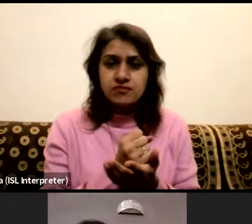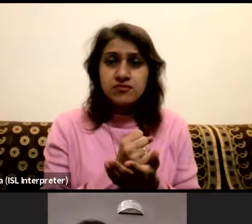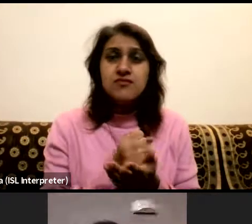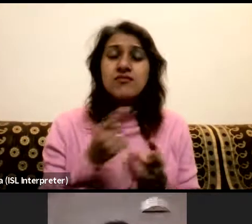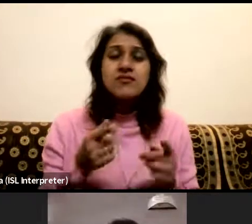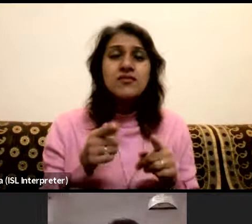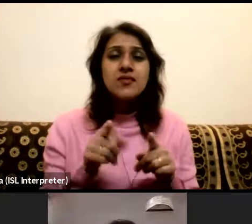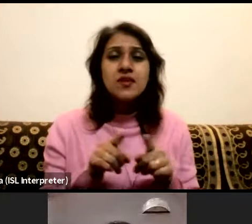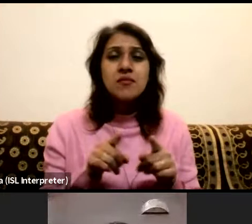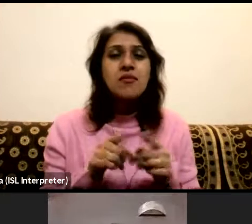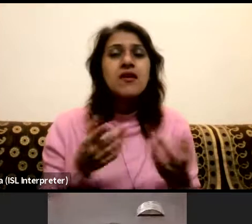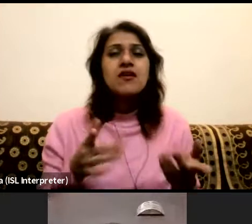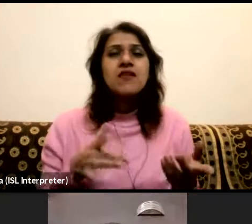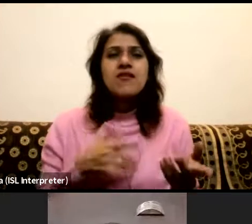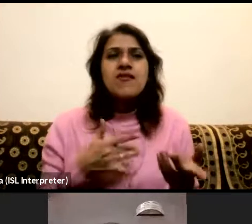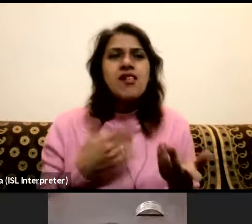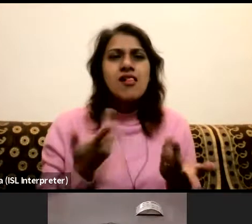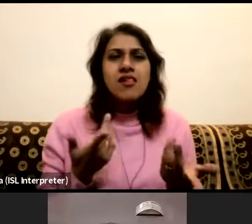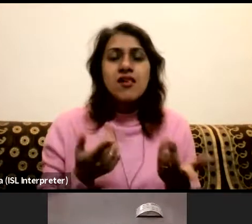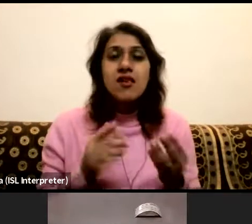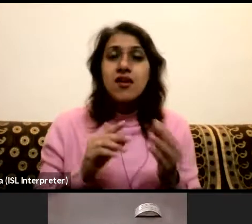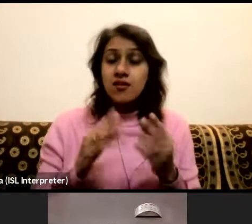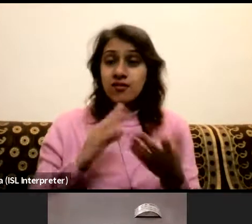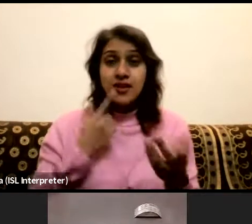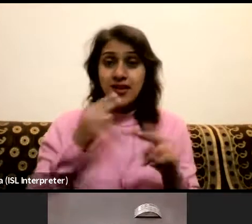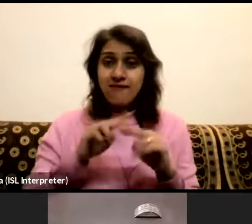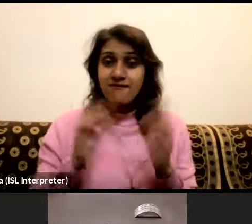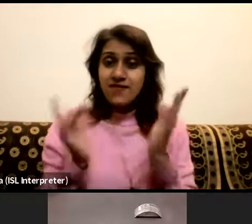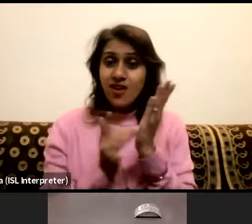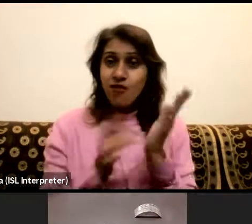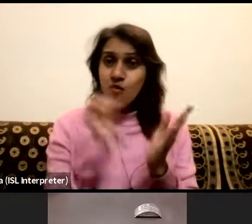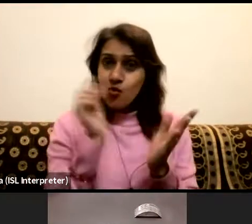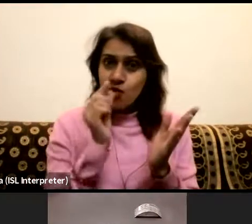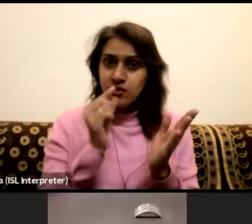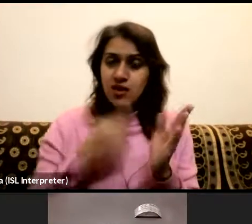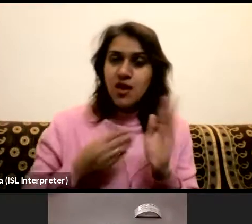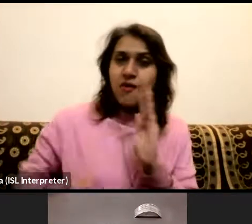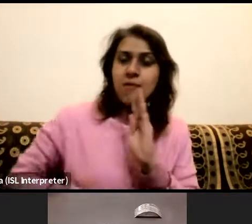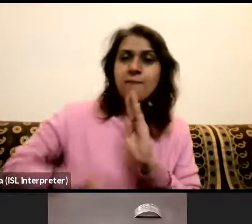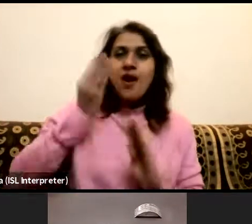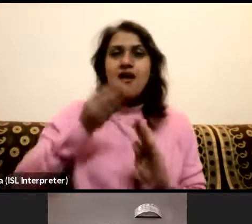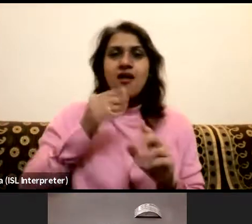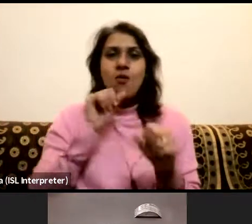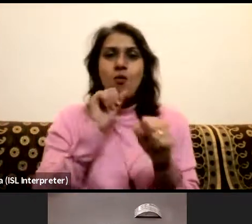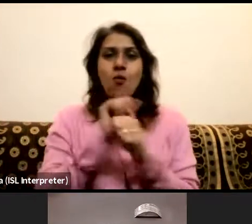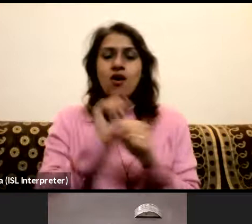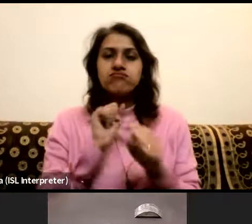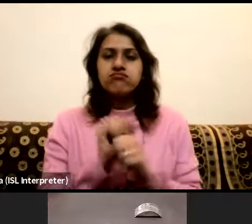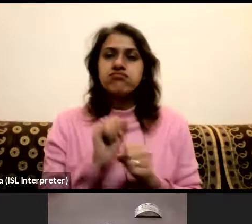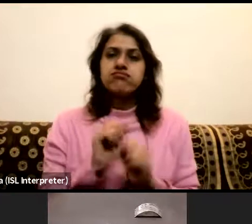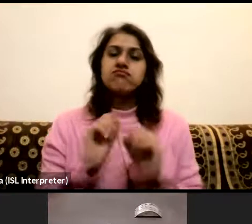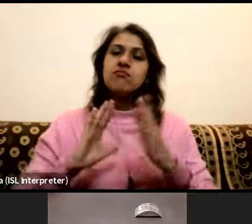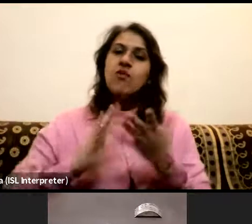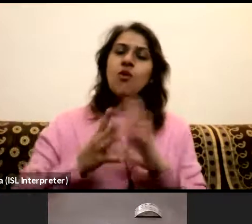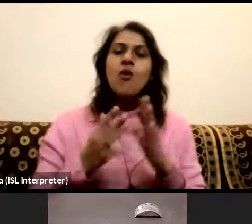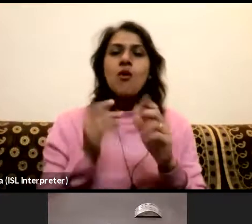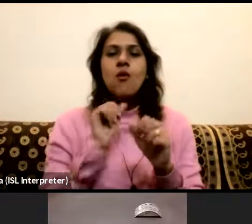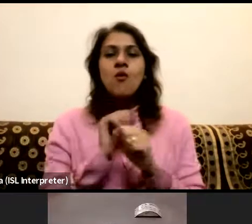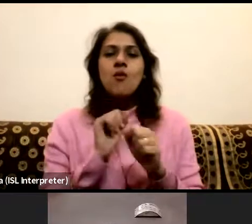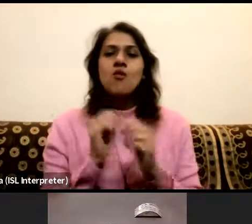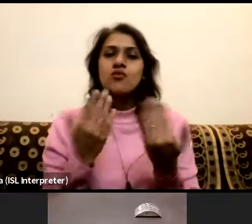us even much more productive the who we are, and in ways to access our services and